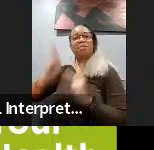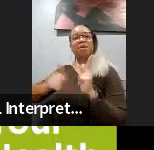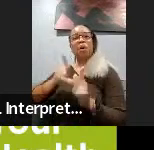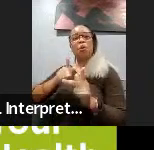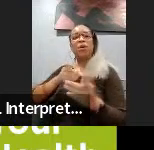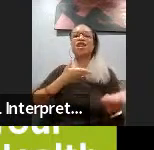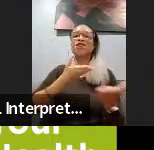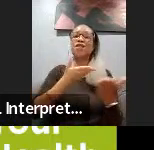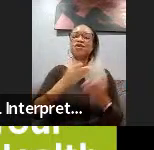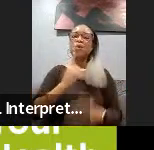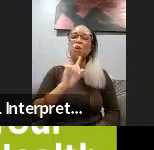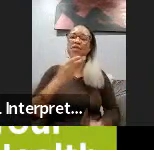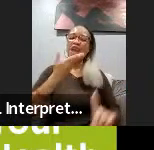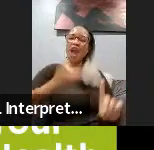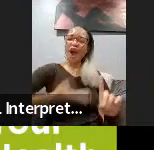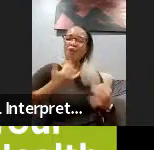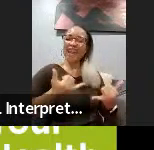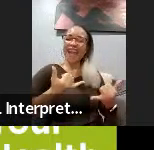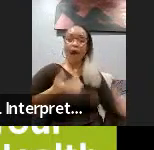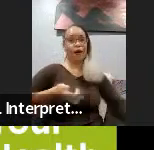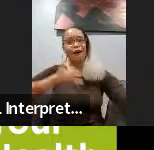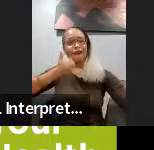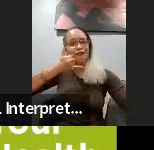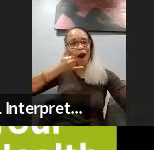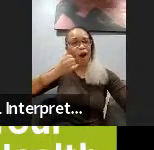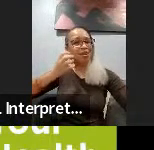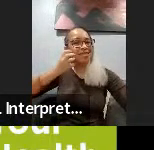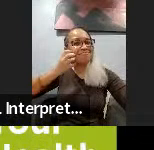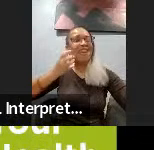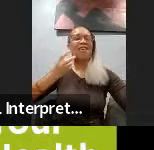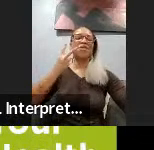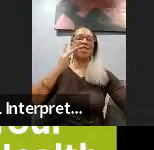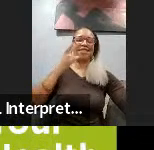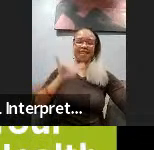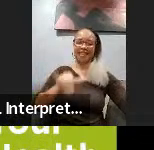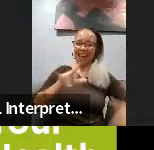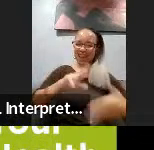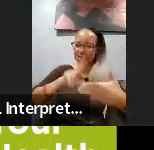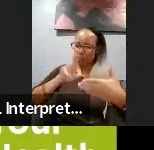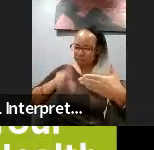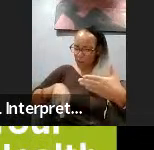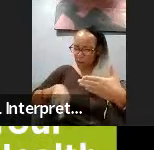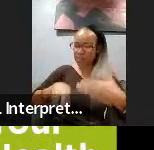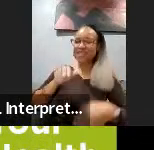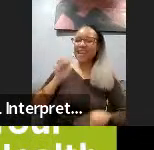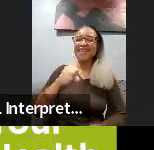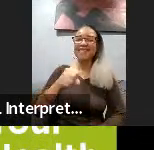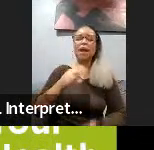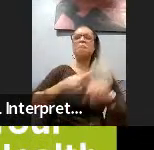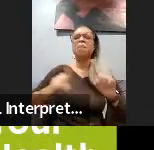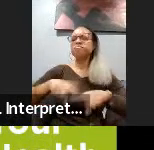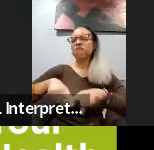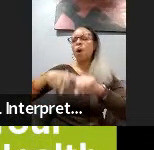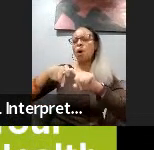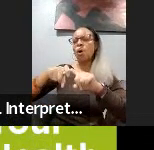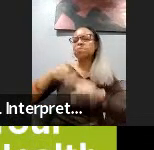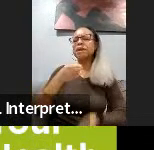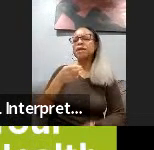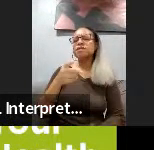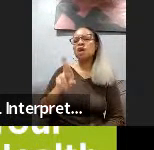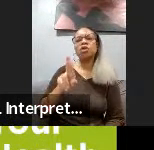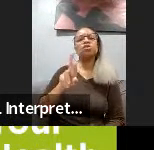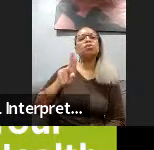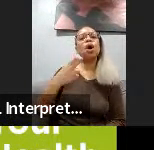which is mostly on their phones, which is what we're seeing through the results of our campaign. But I'll stop there because I know Dr. Rhodes has a question